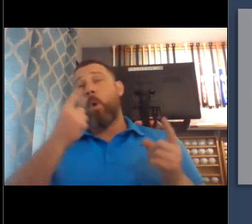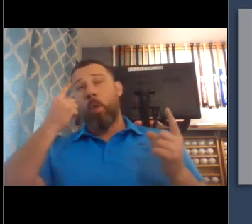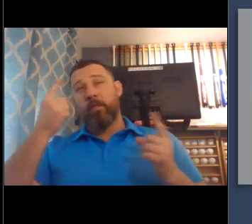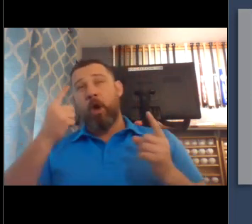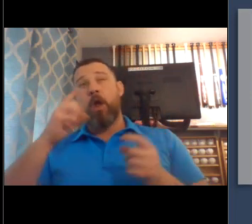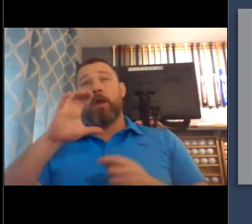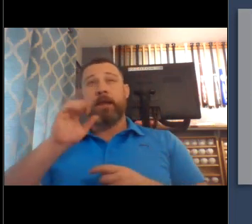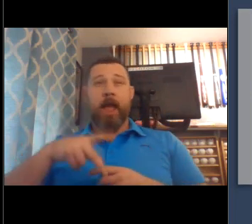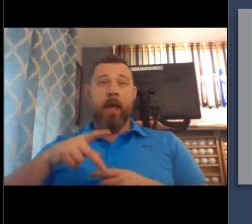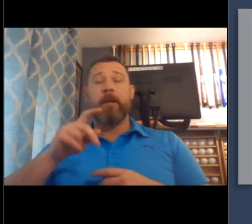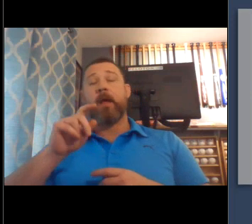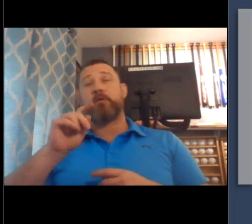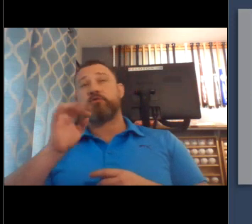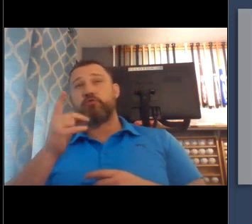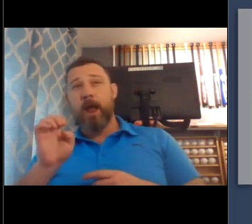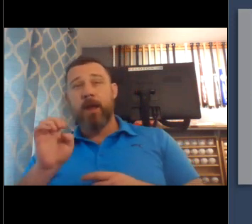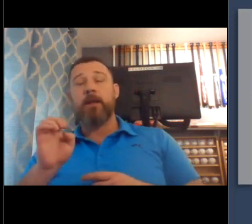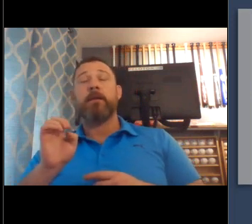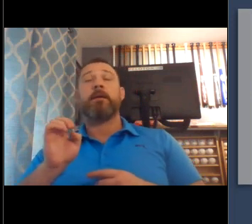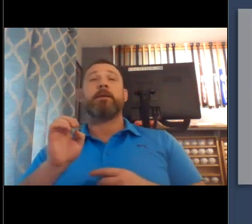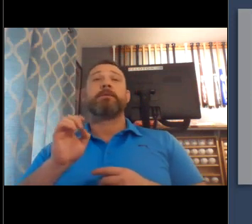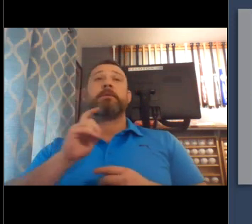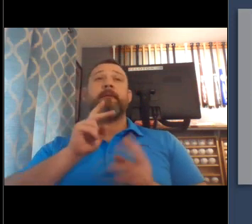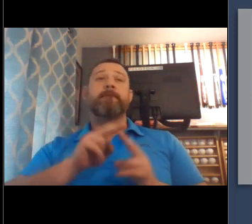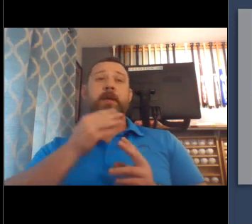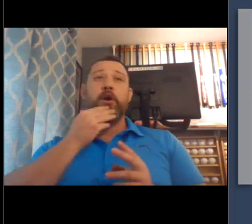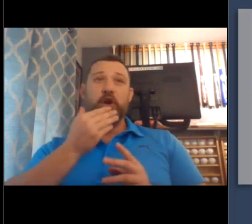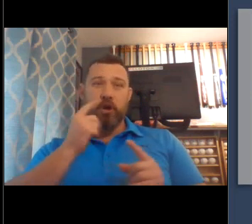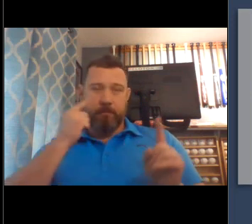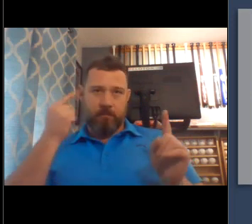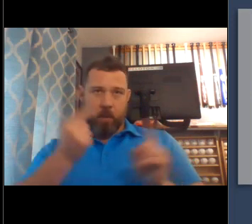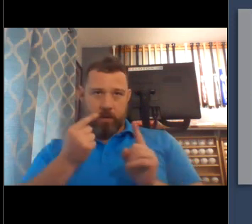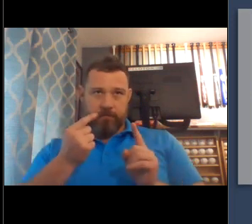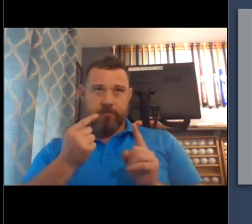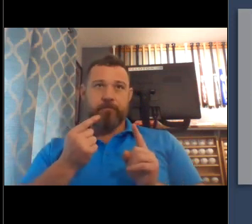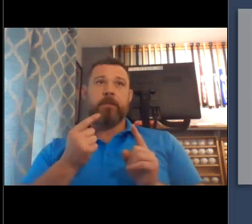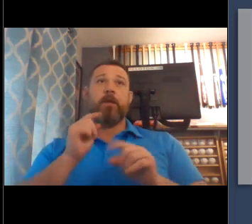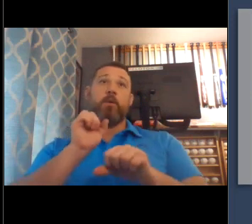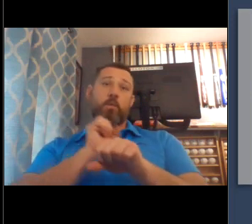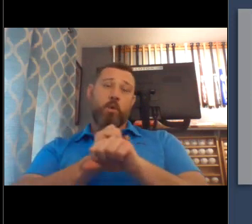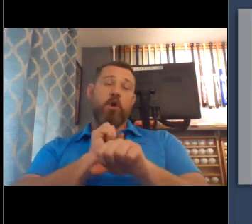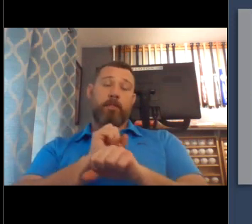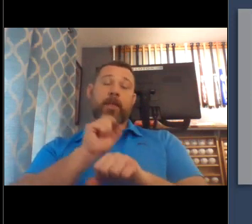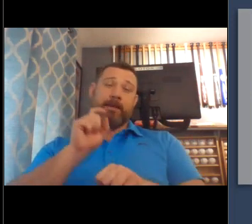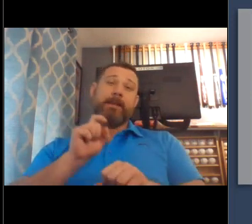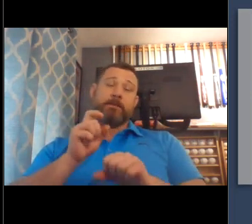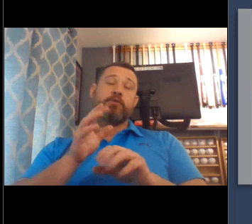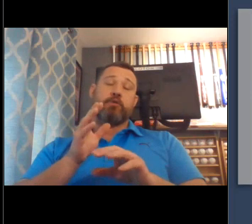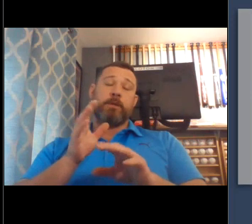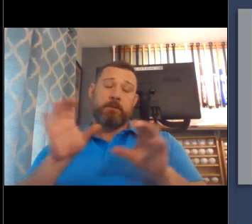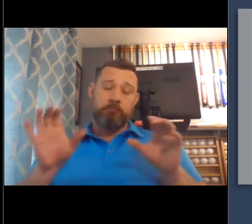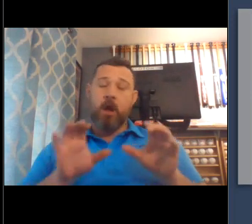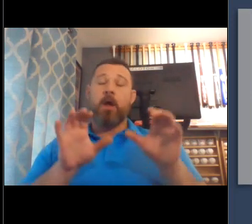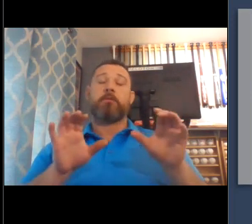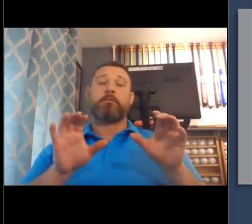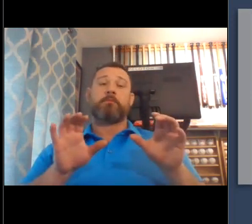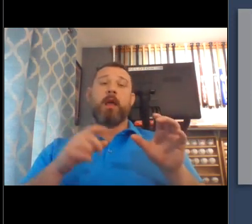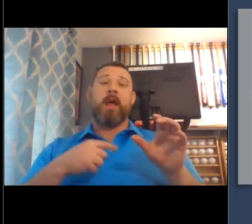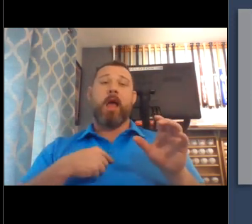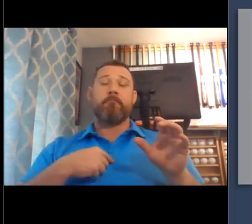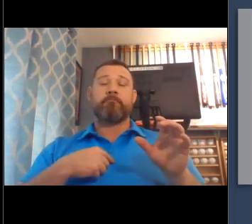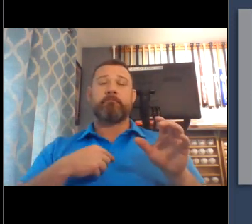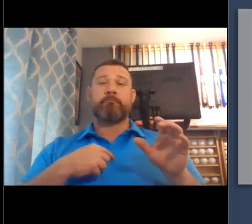piece, it's a very good point, and it's work that needs to be done. I'm balking a little bit because